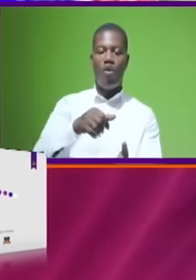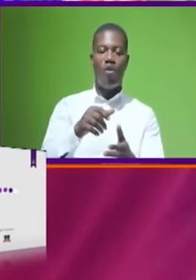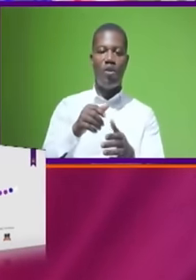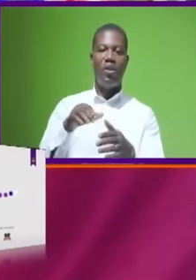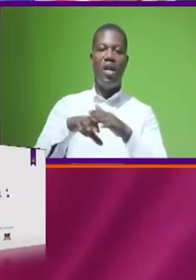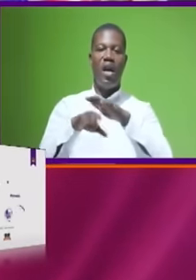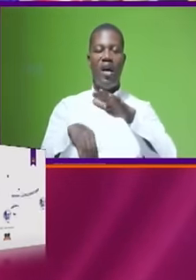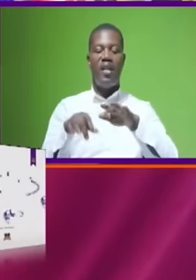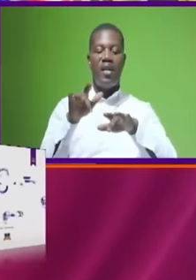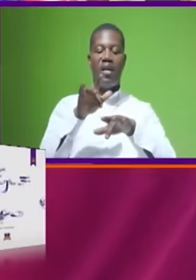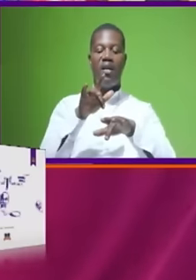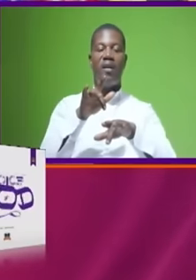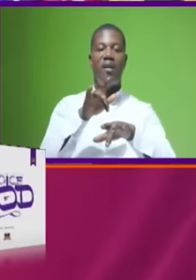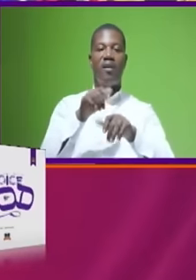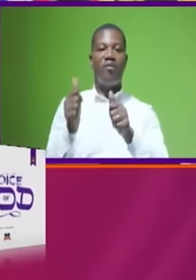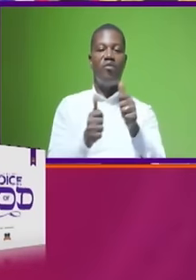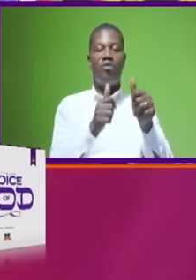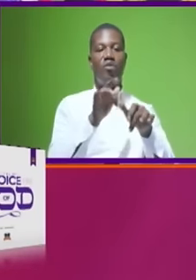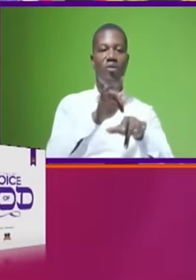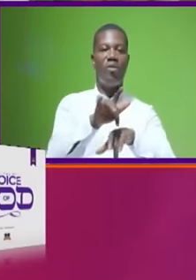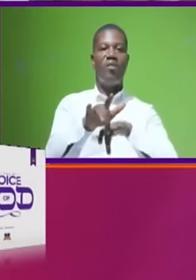nasi.